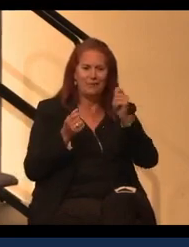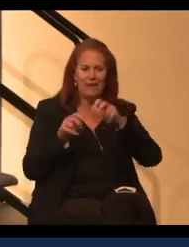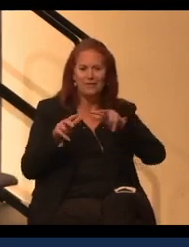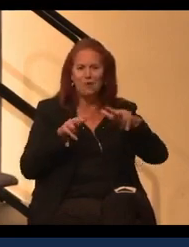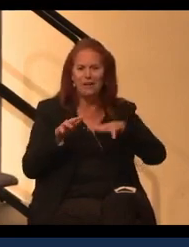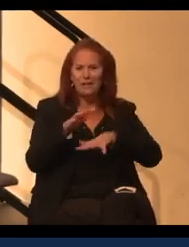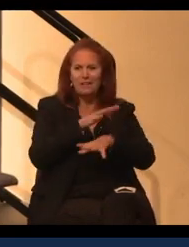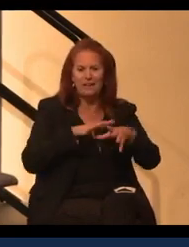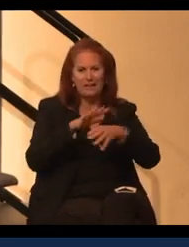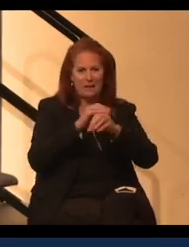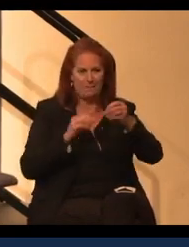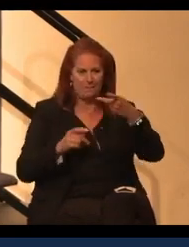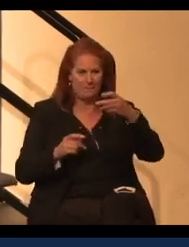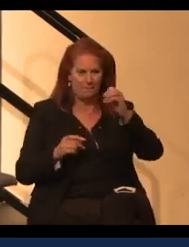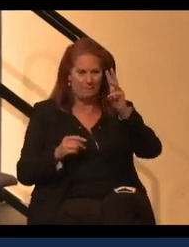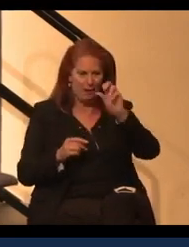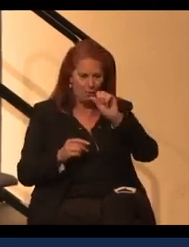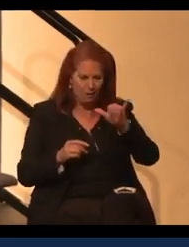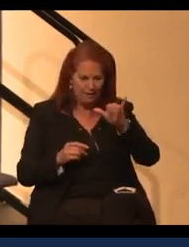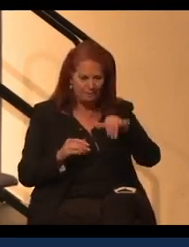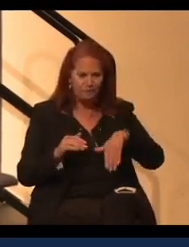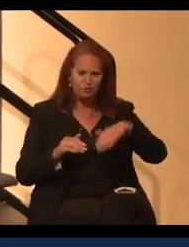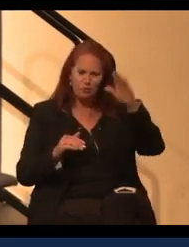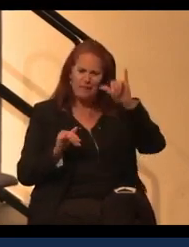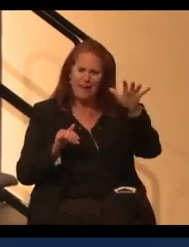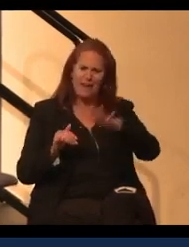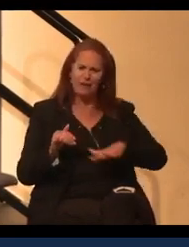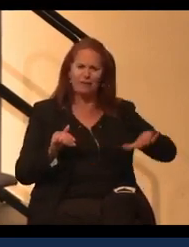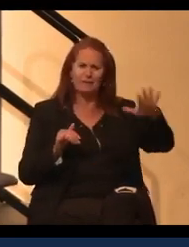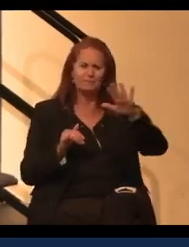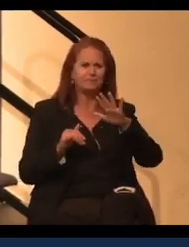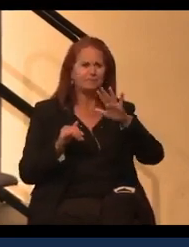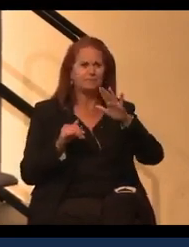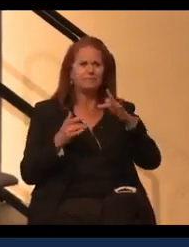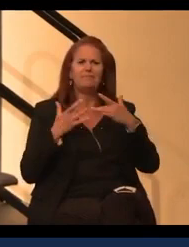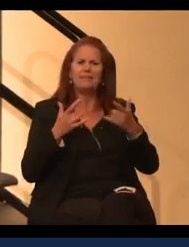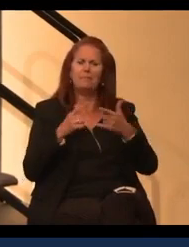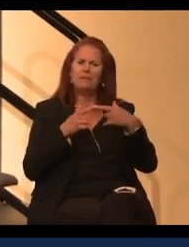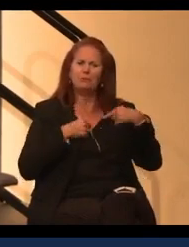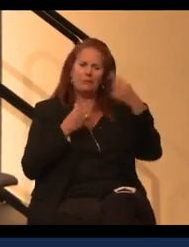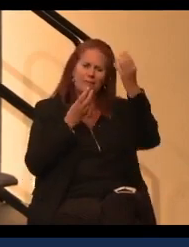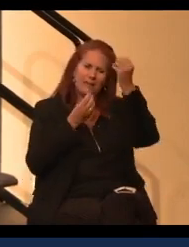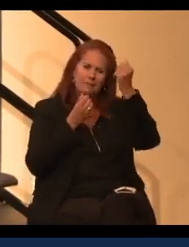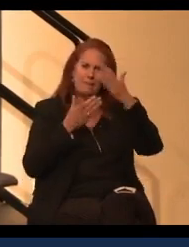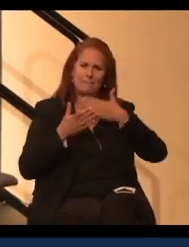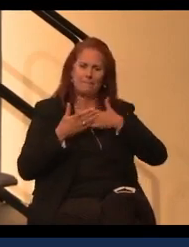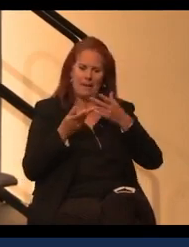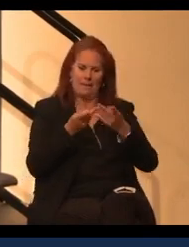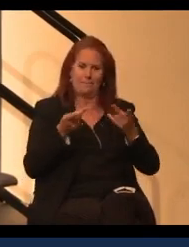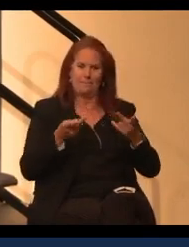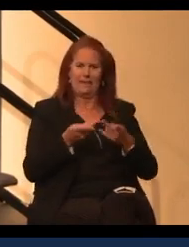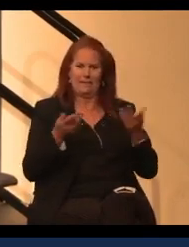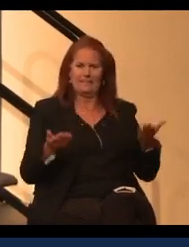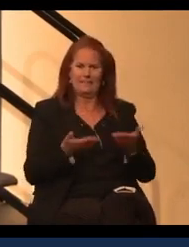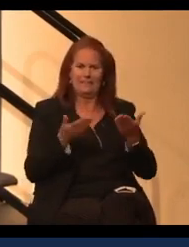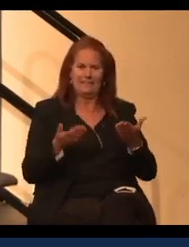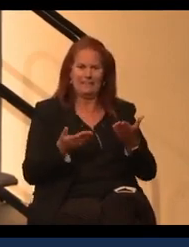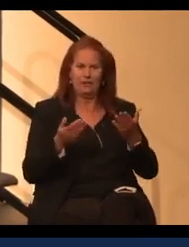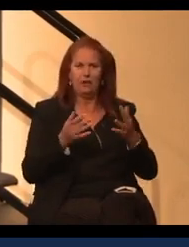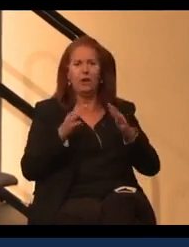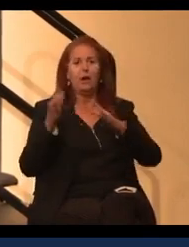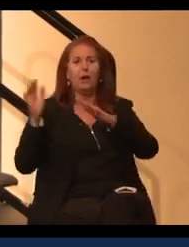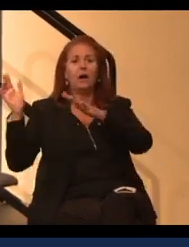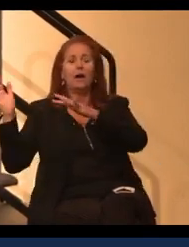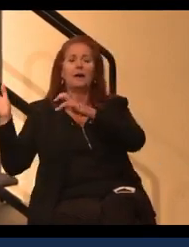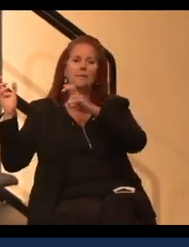in Poway, by the way, and growing up where I grew up. Led me to kind of think about my place here and coming back